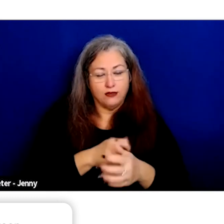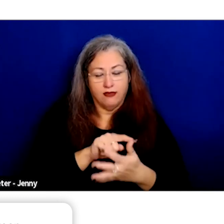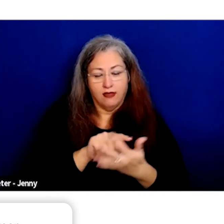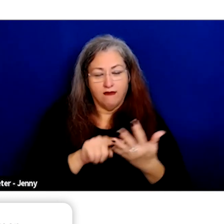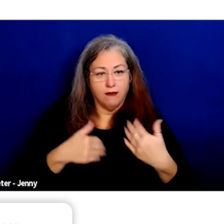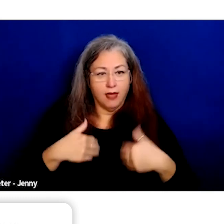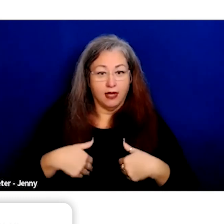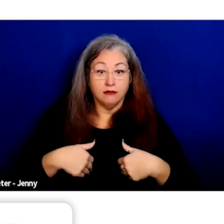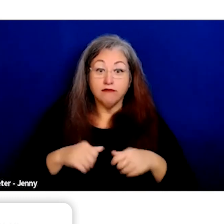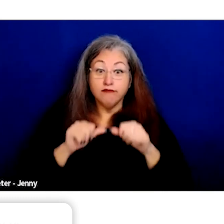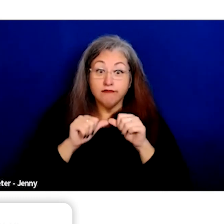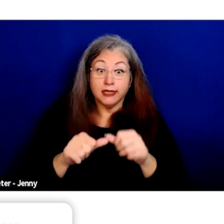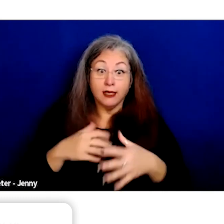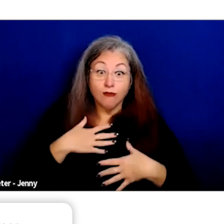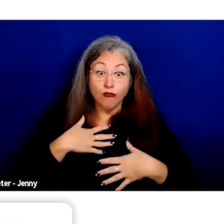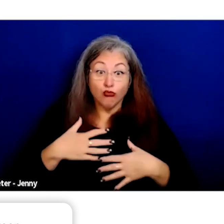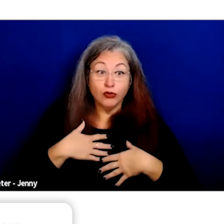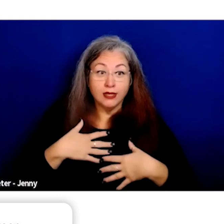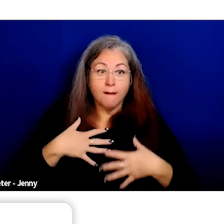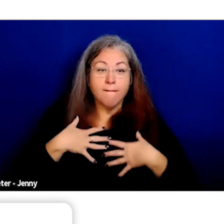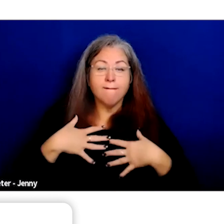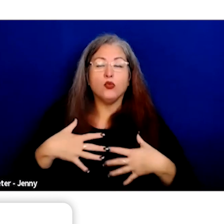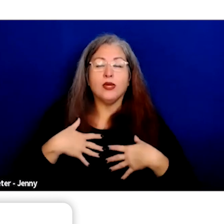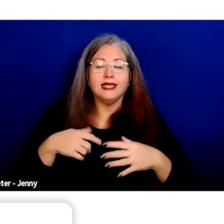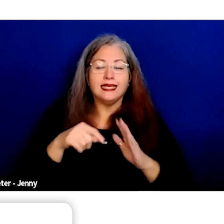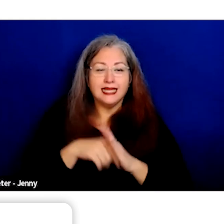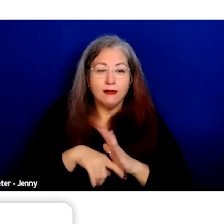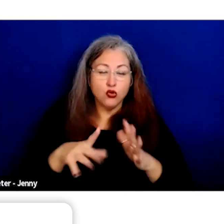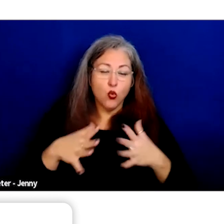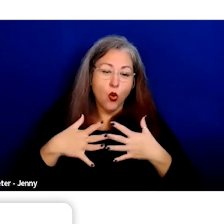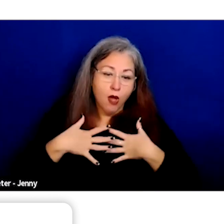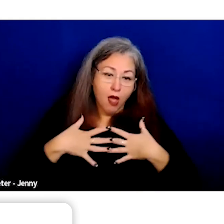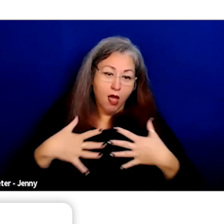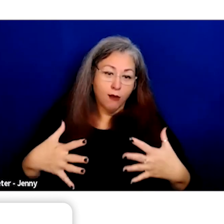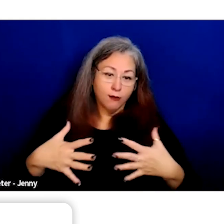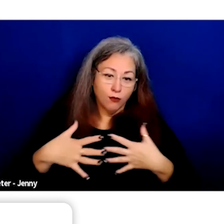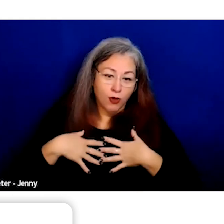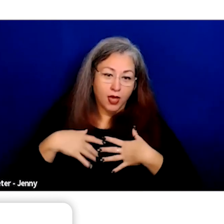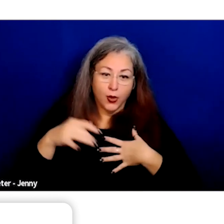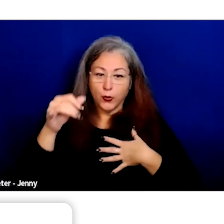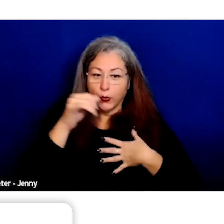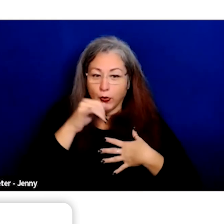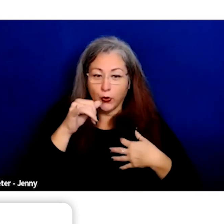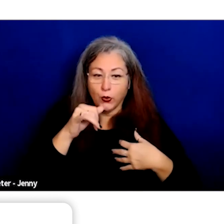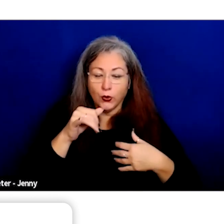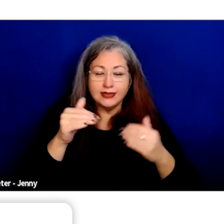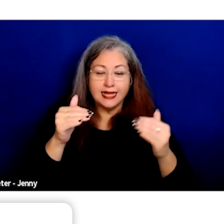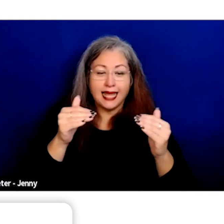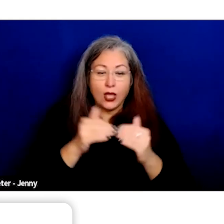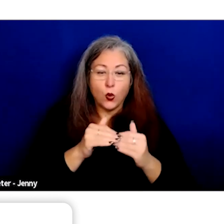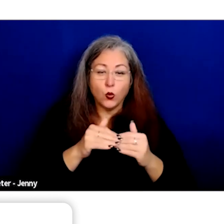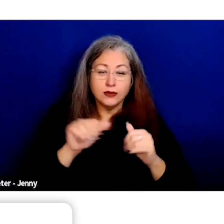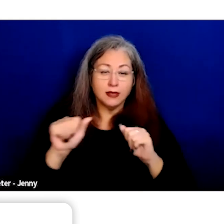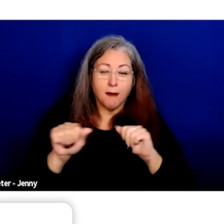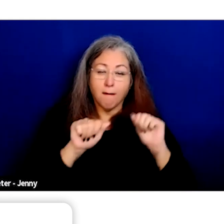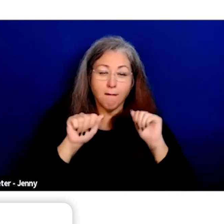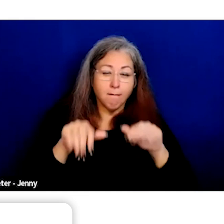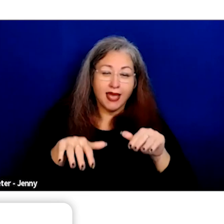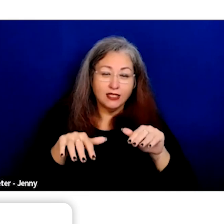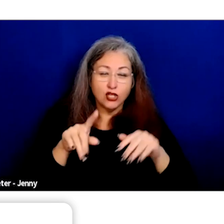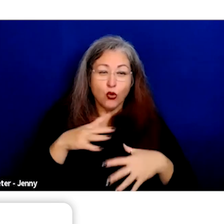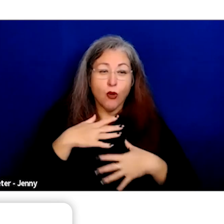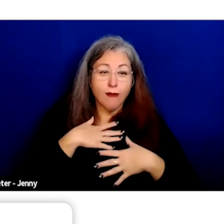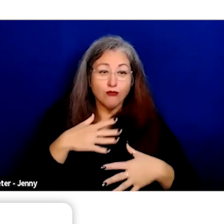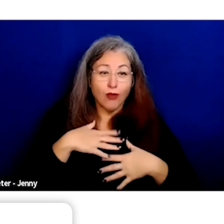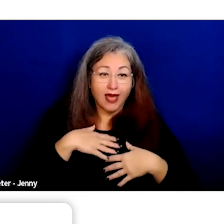Keep breathing deeply. The breath is fucking magic. Like, our breath is